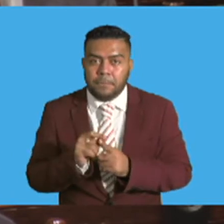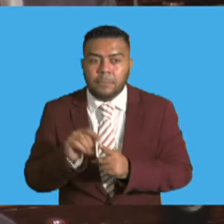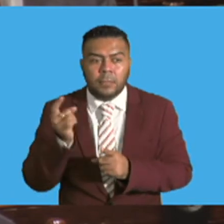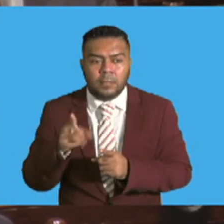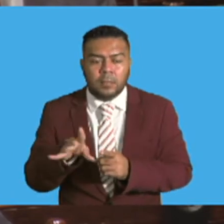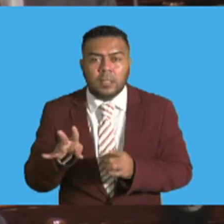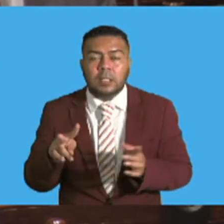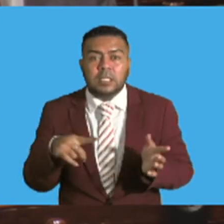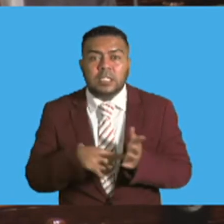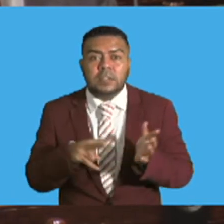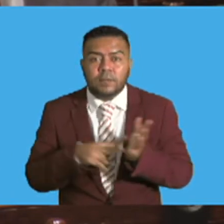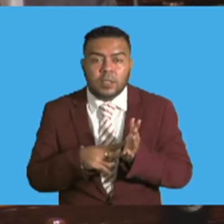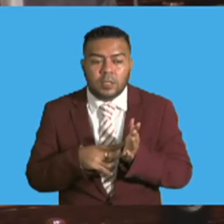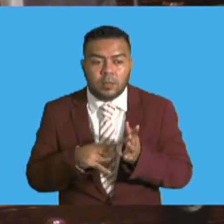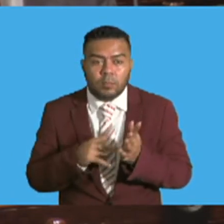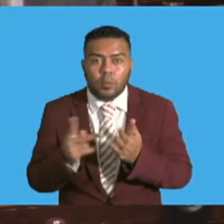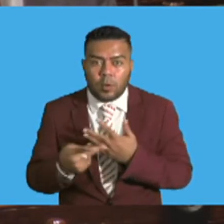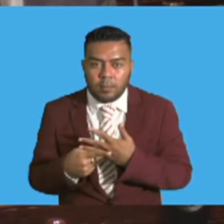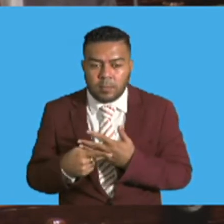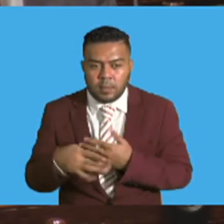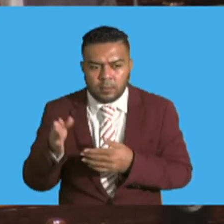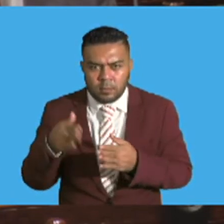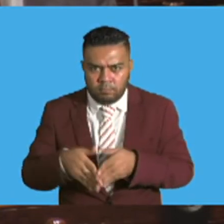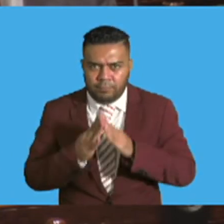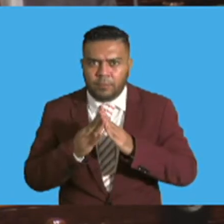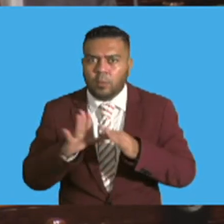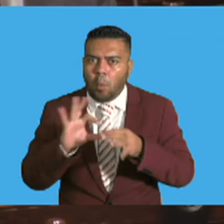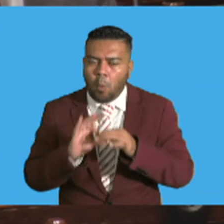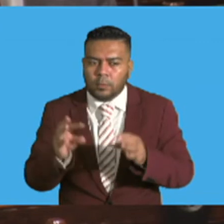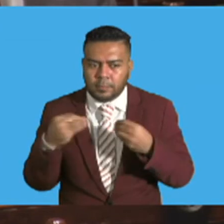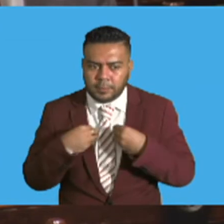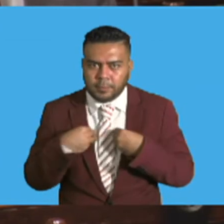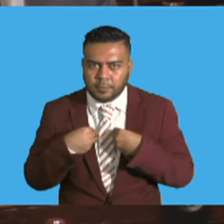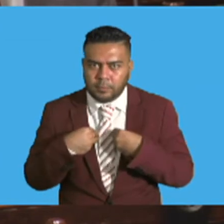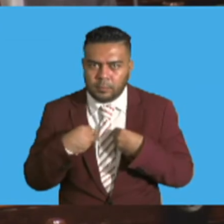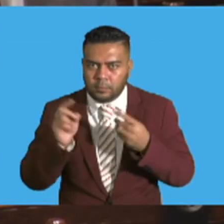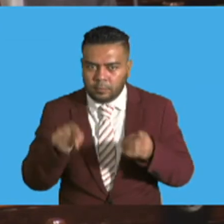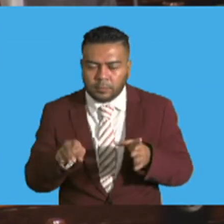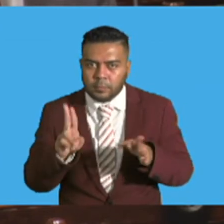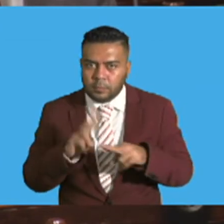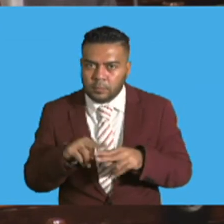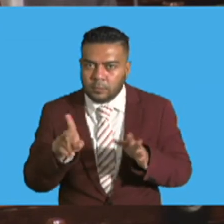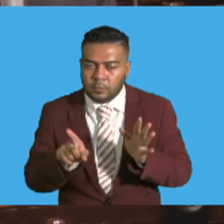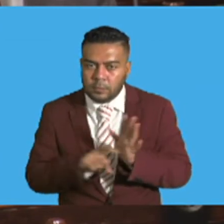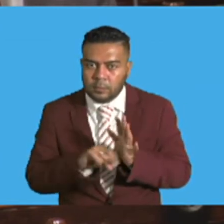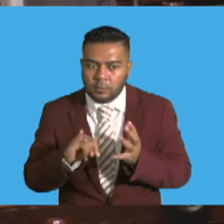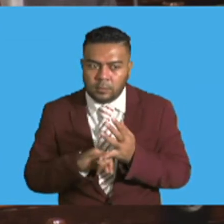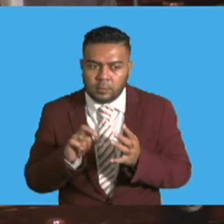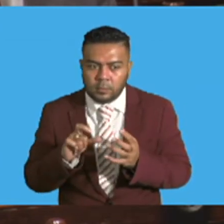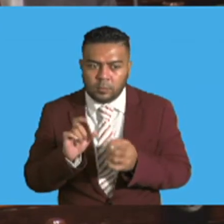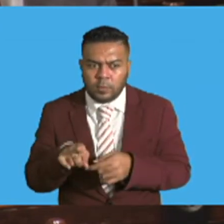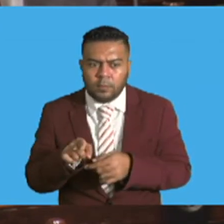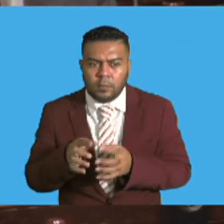but she's actually struggled with it. As a mother, she set up her own business. She's actually on the FRCS committee. We have people like Winston